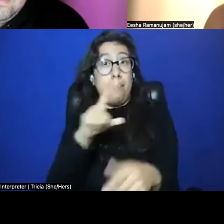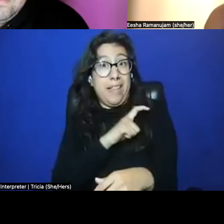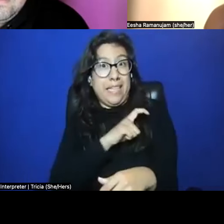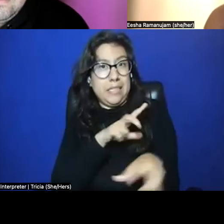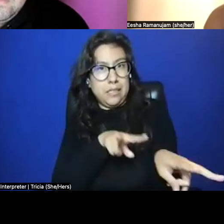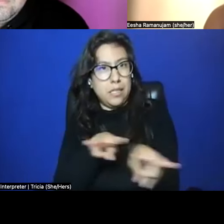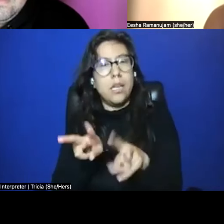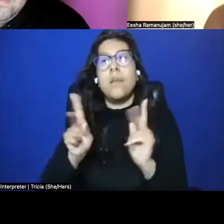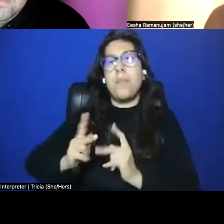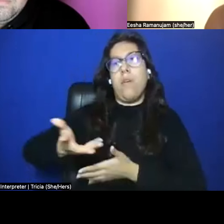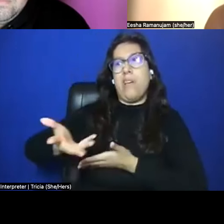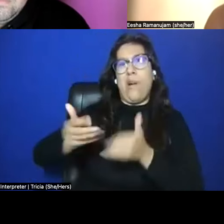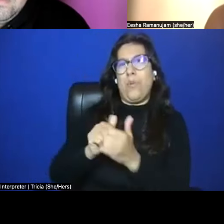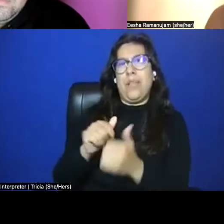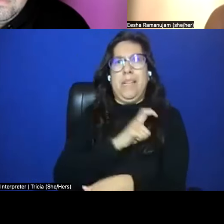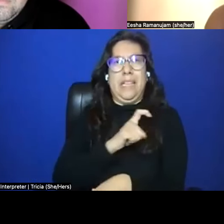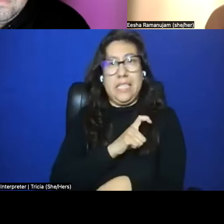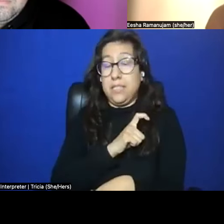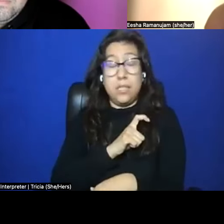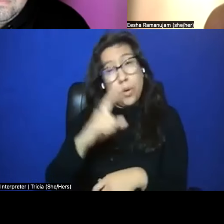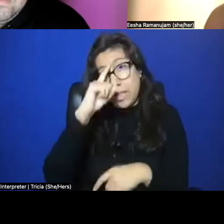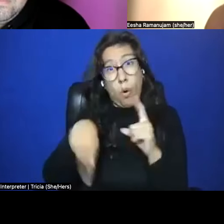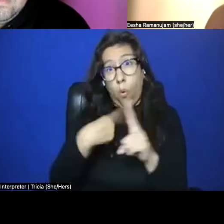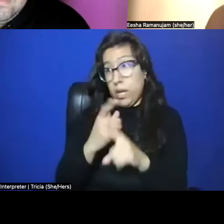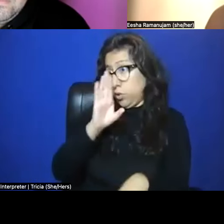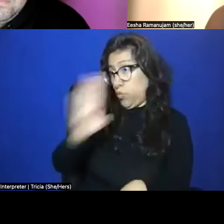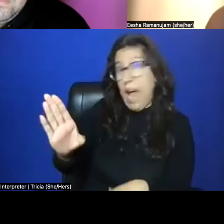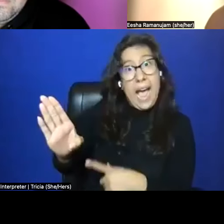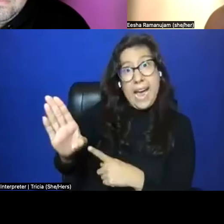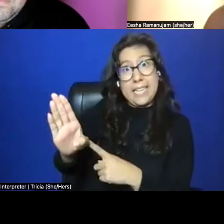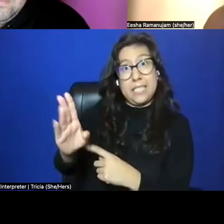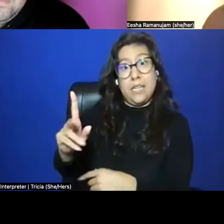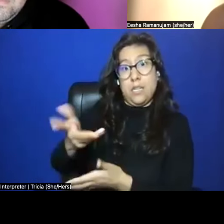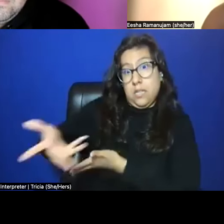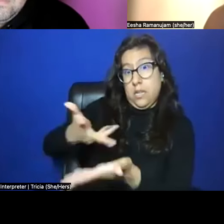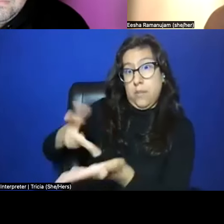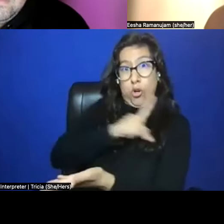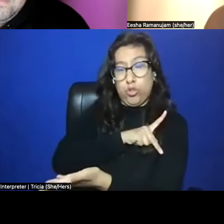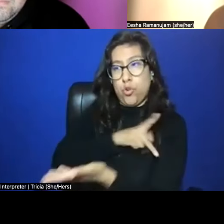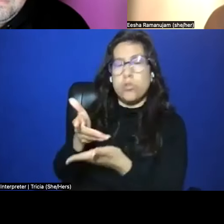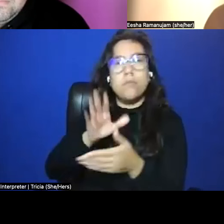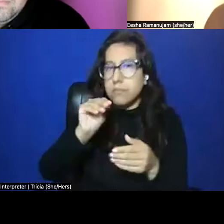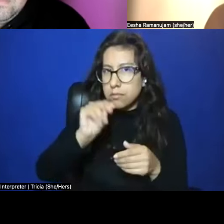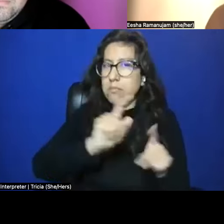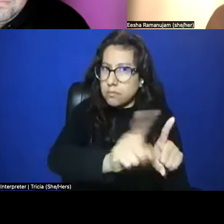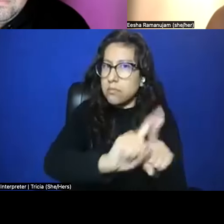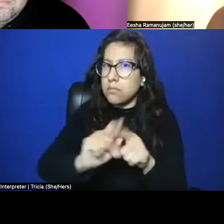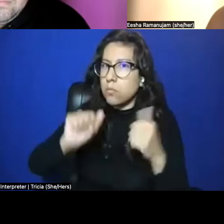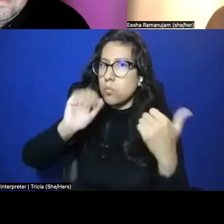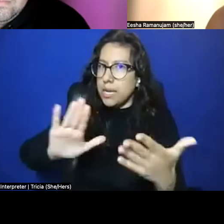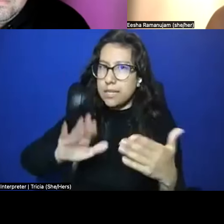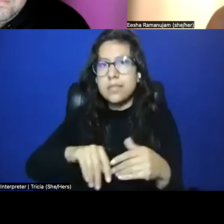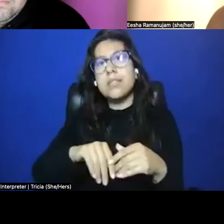people interact with policing in ways beyond direct interpersonal interaction, and even like